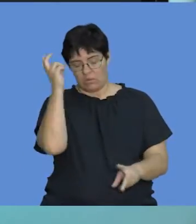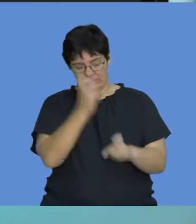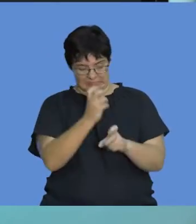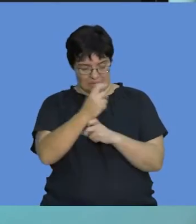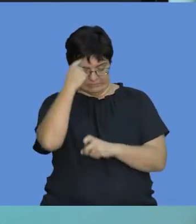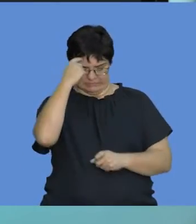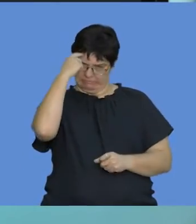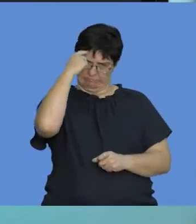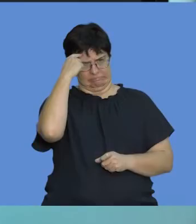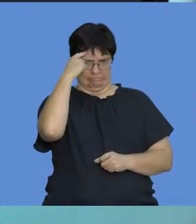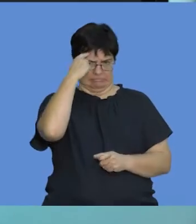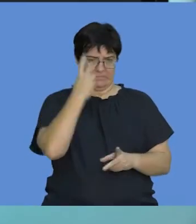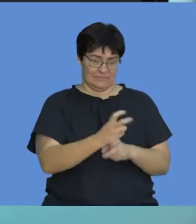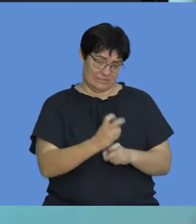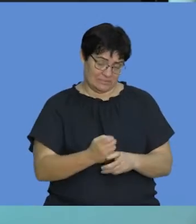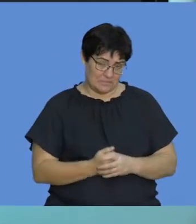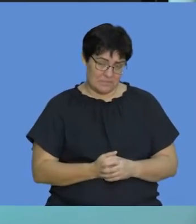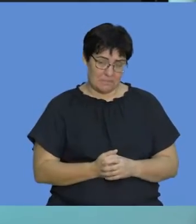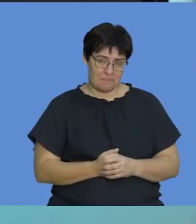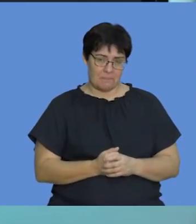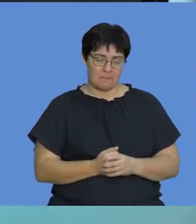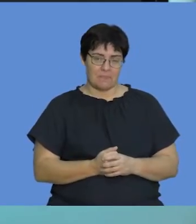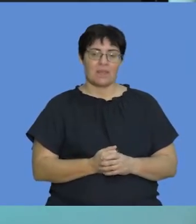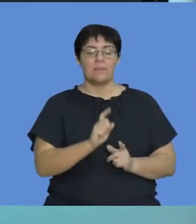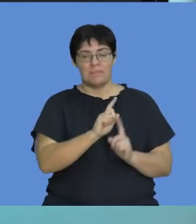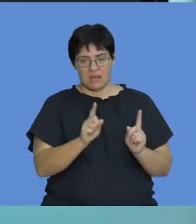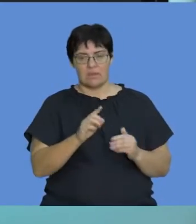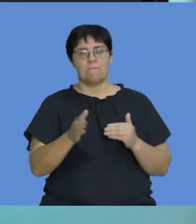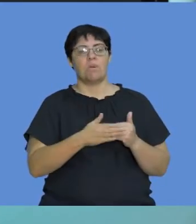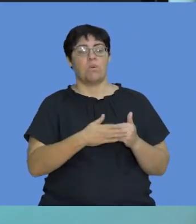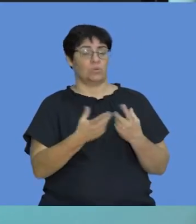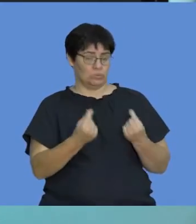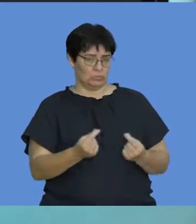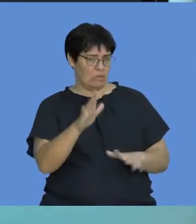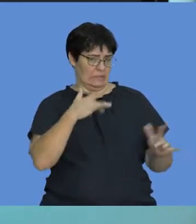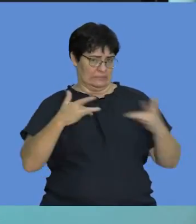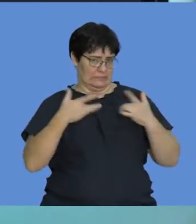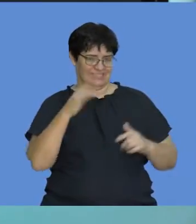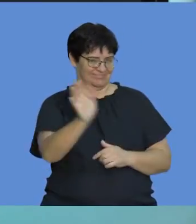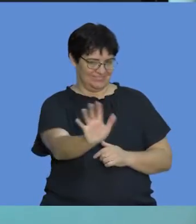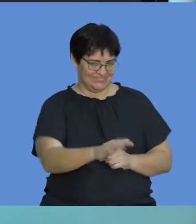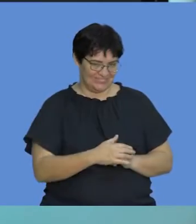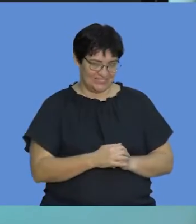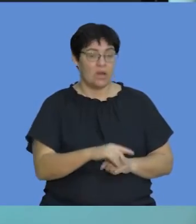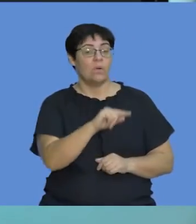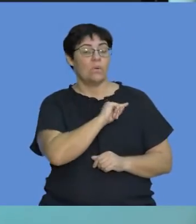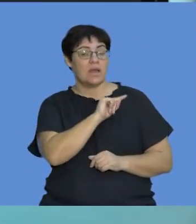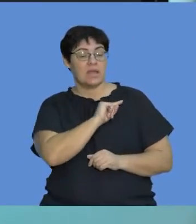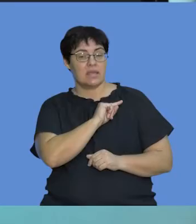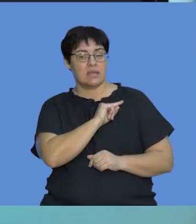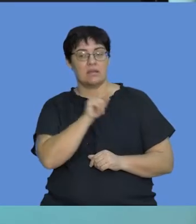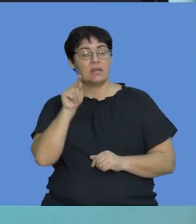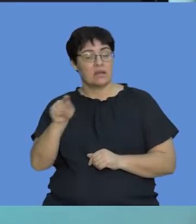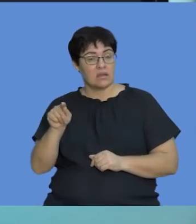to get our heads around, okay? But we are going to do more, so don't worry about it. Because how